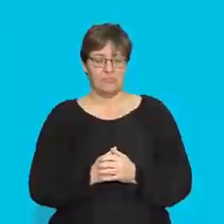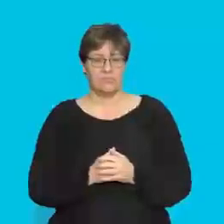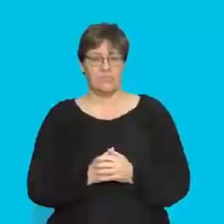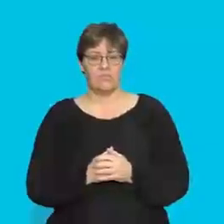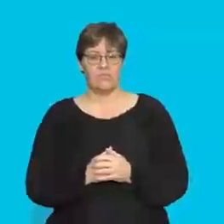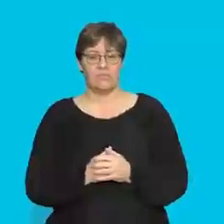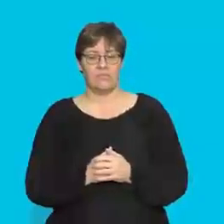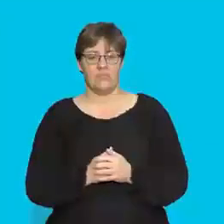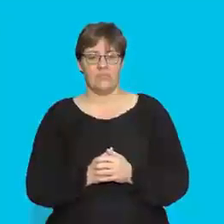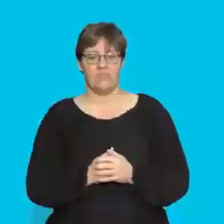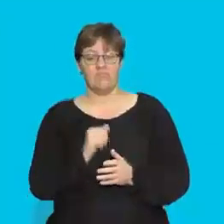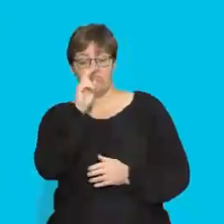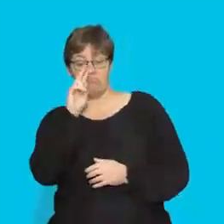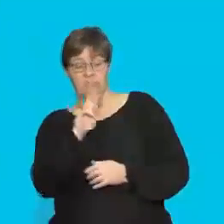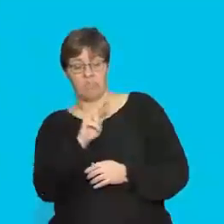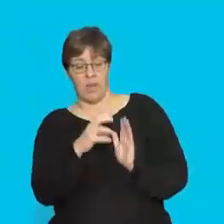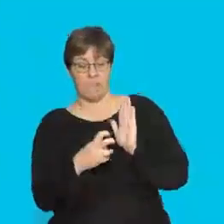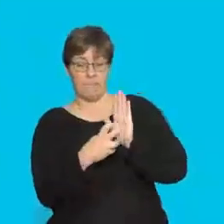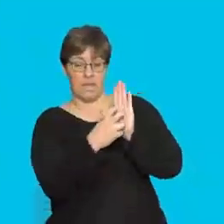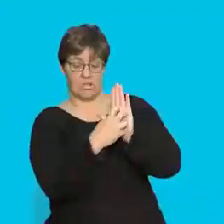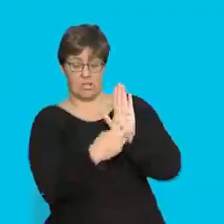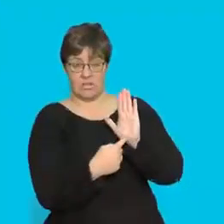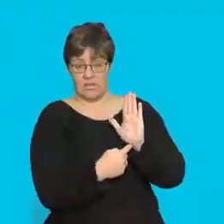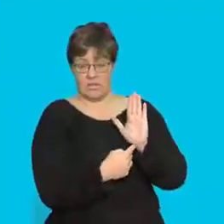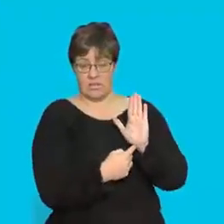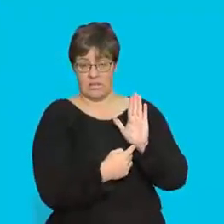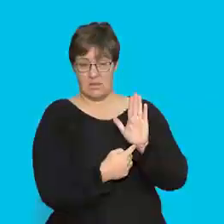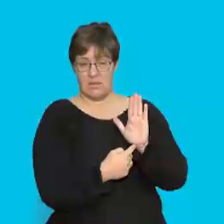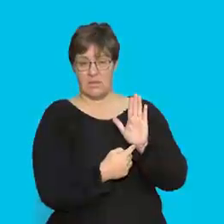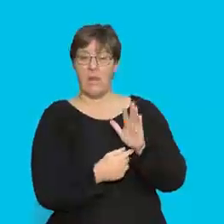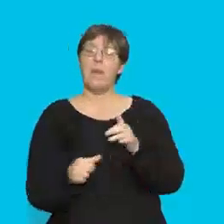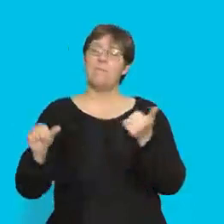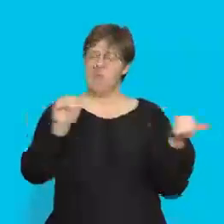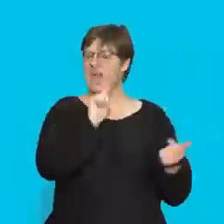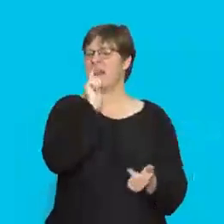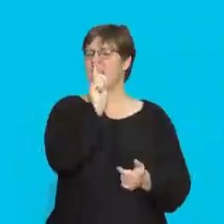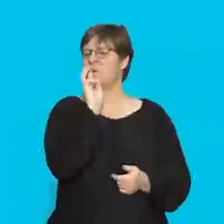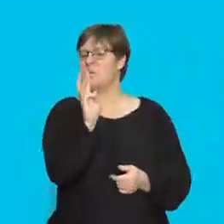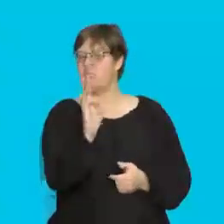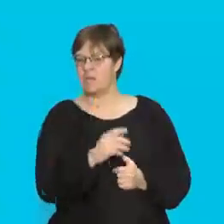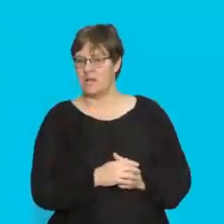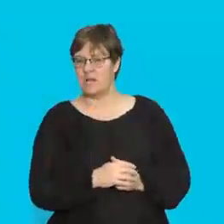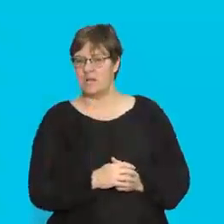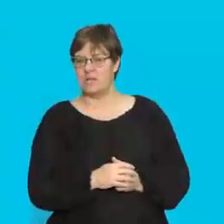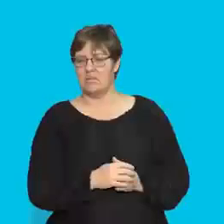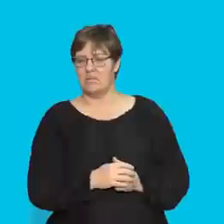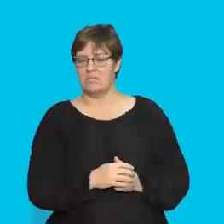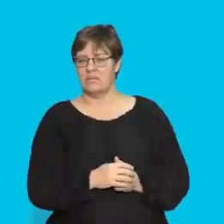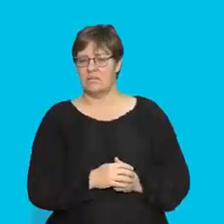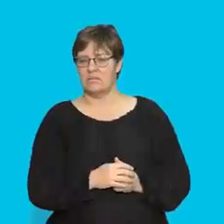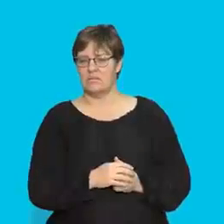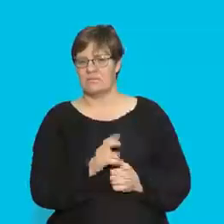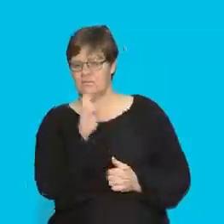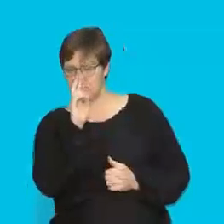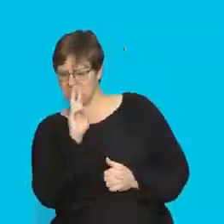for. So if you have a look at these pictures, and we will get back to them again a